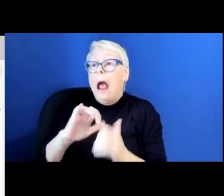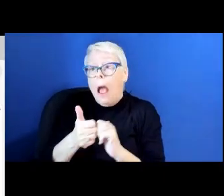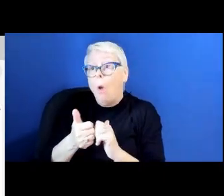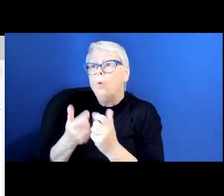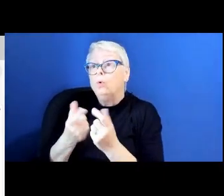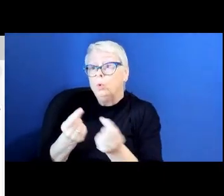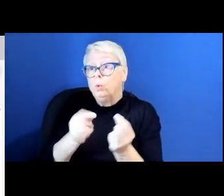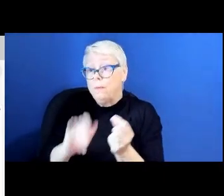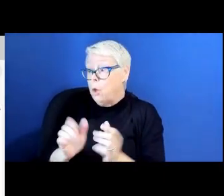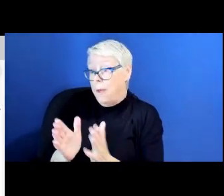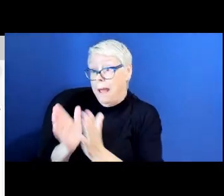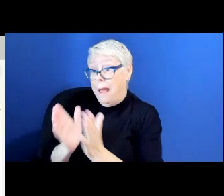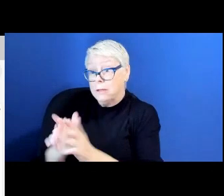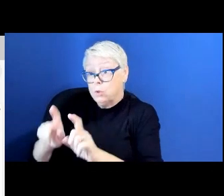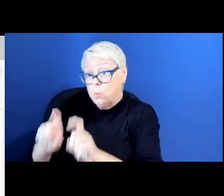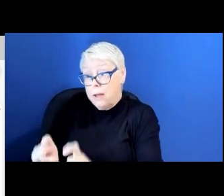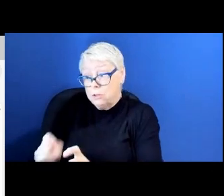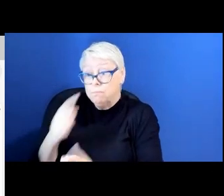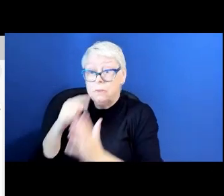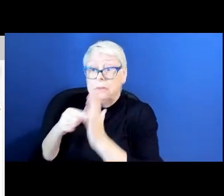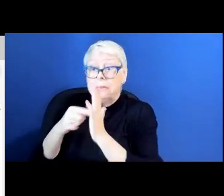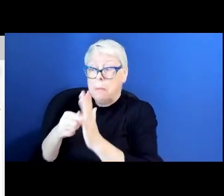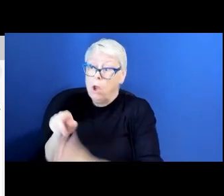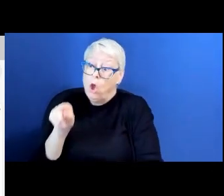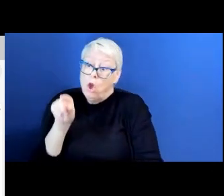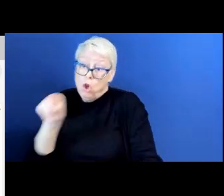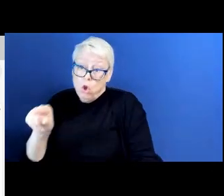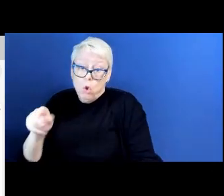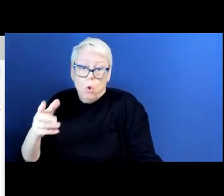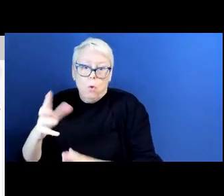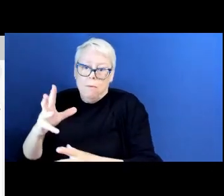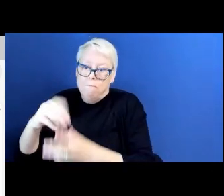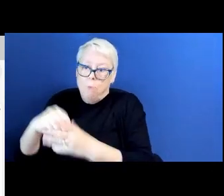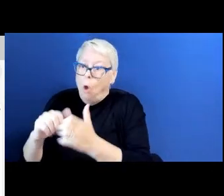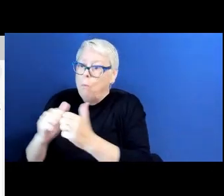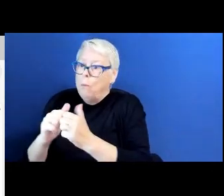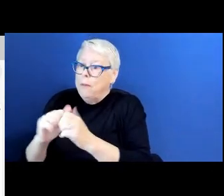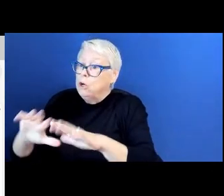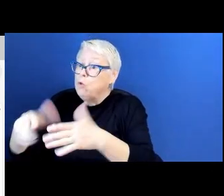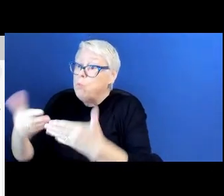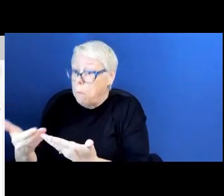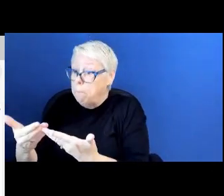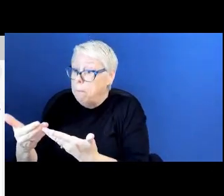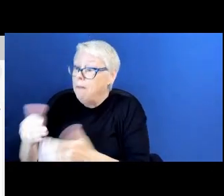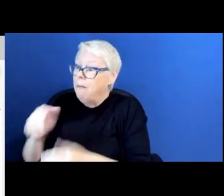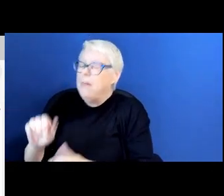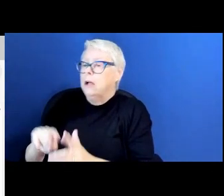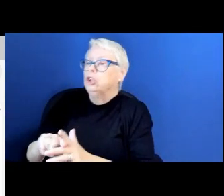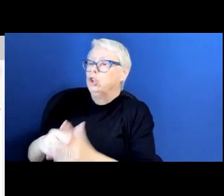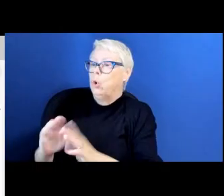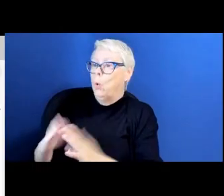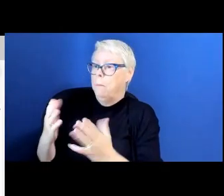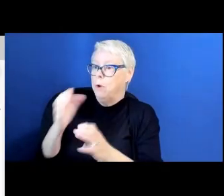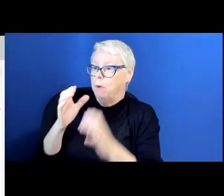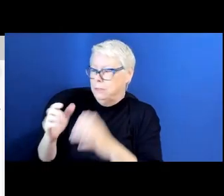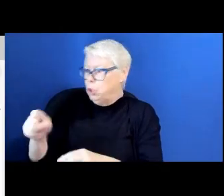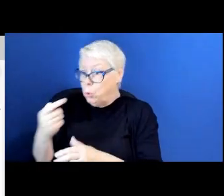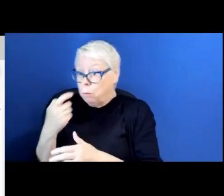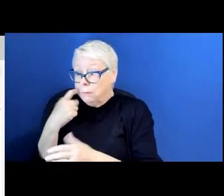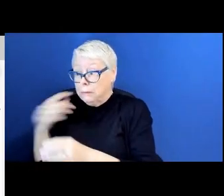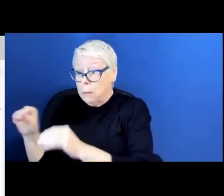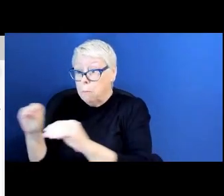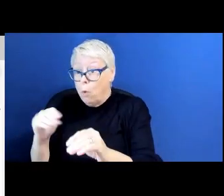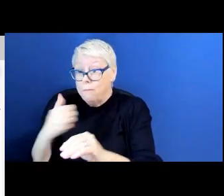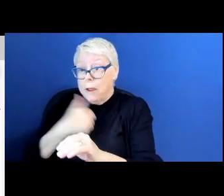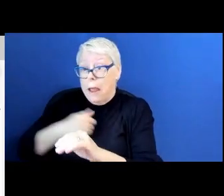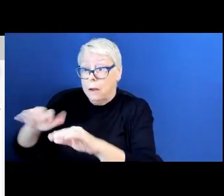if person may be a part of a specific group with an associating starting point. As you can see here, newcomer, or